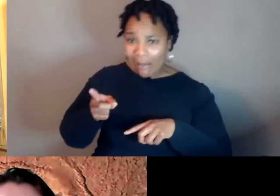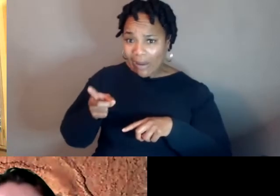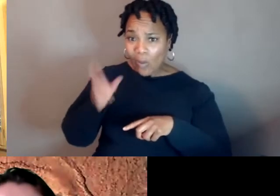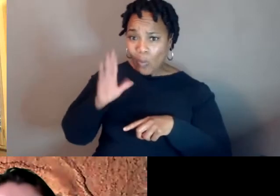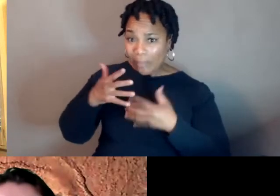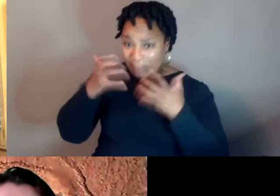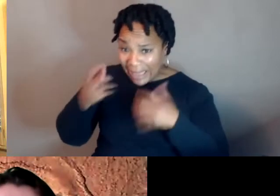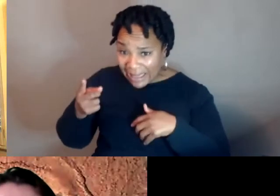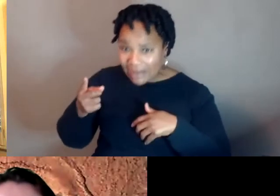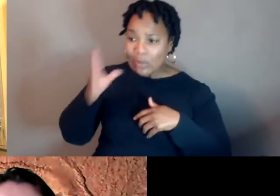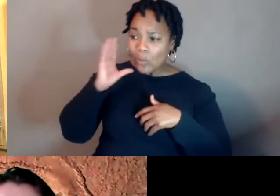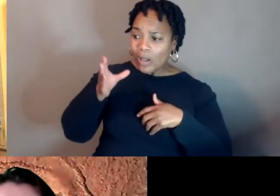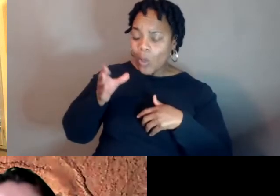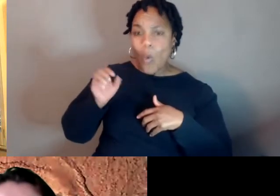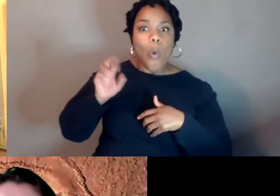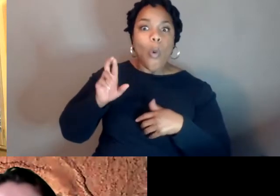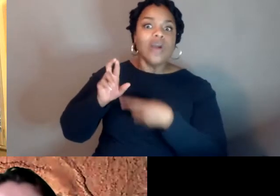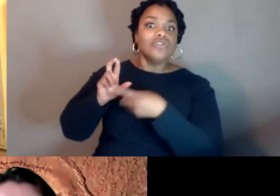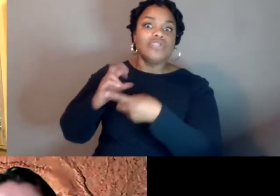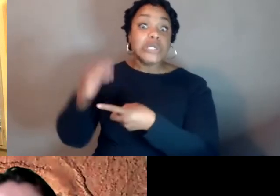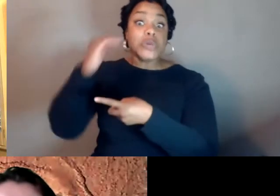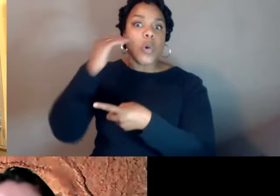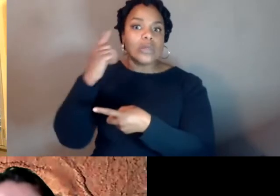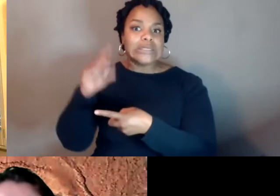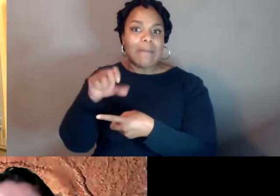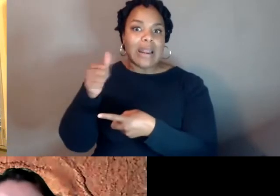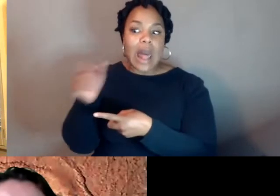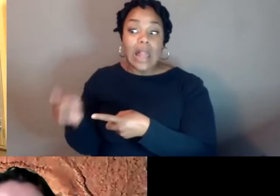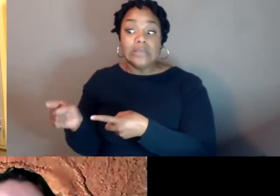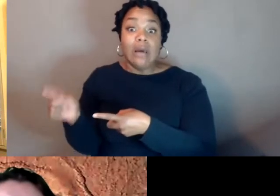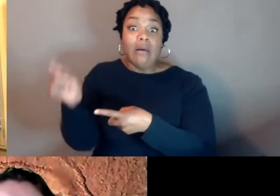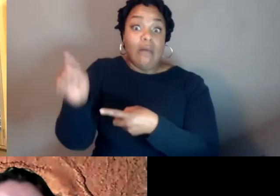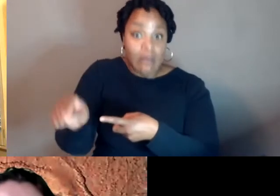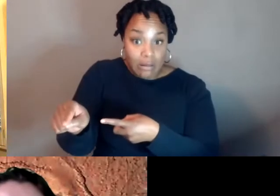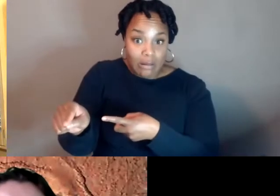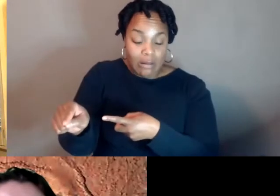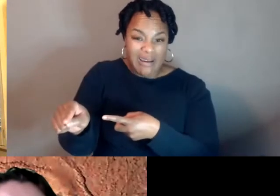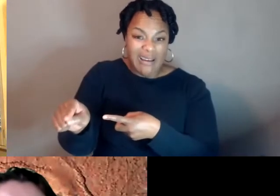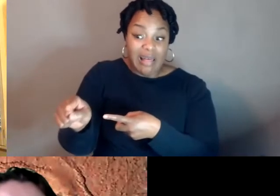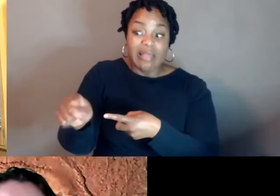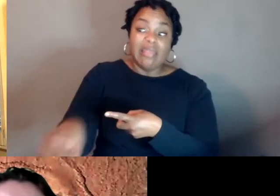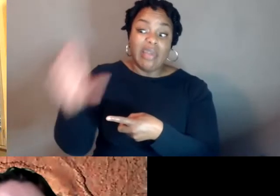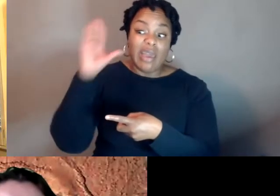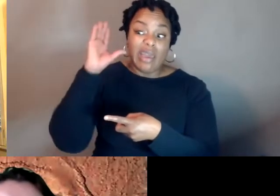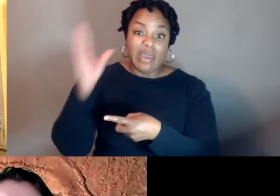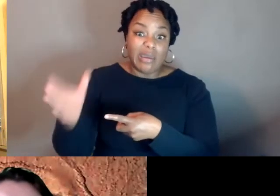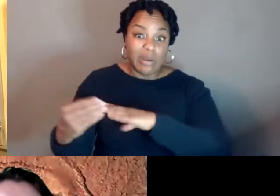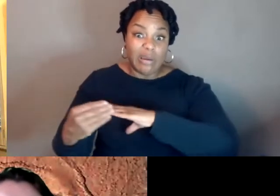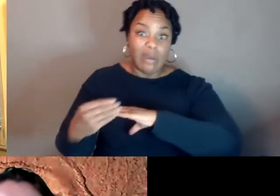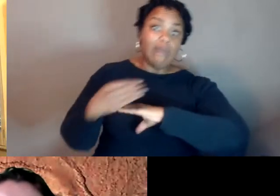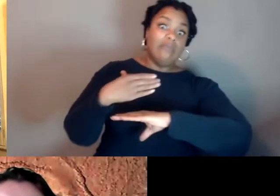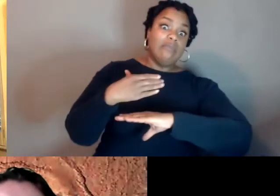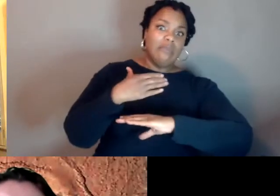knows somebody more powerful and they will, and that will affect what we're